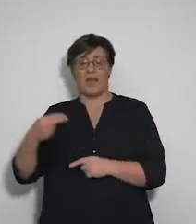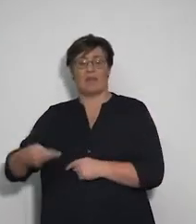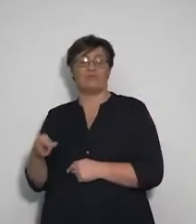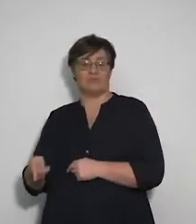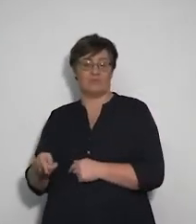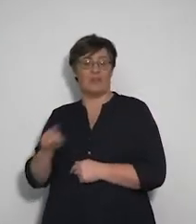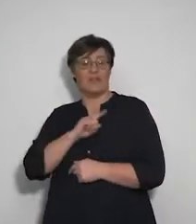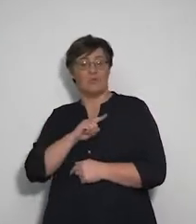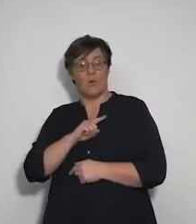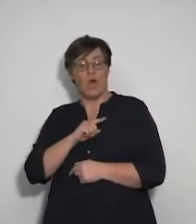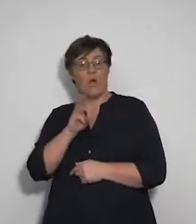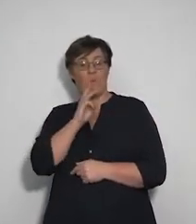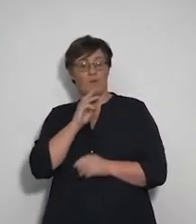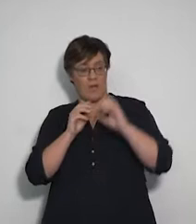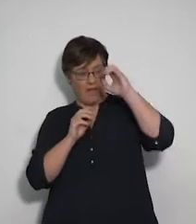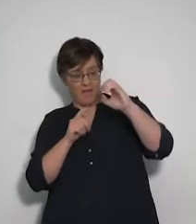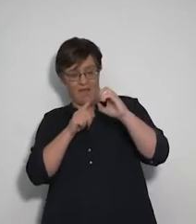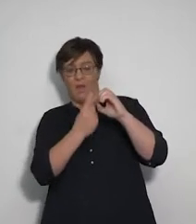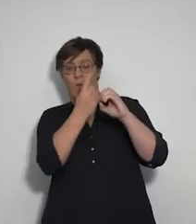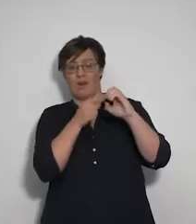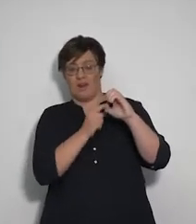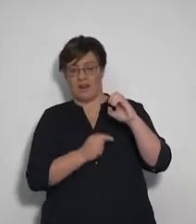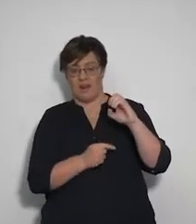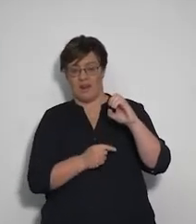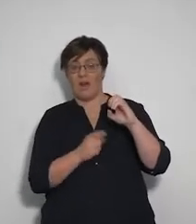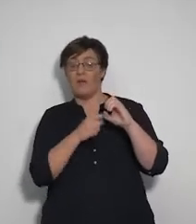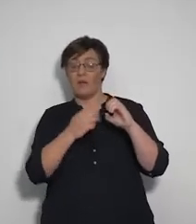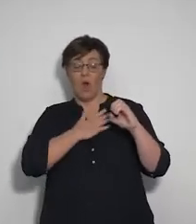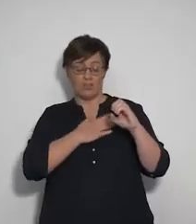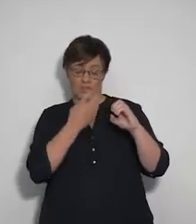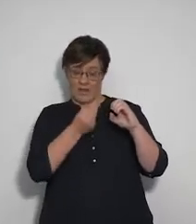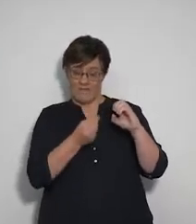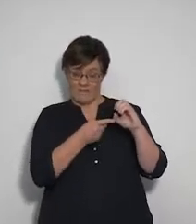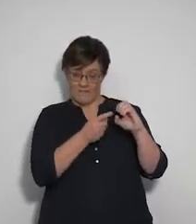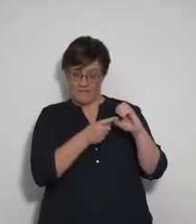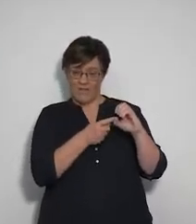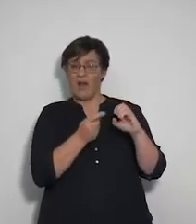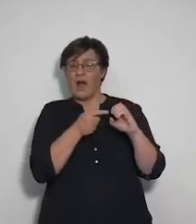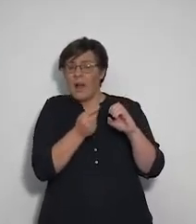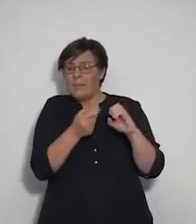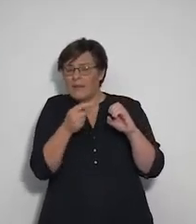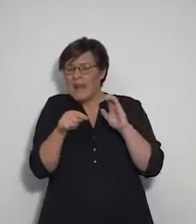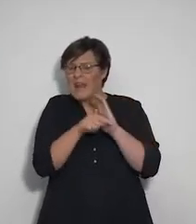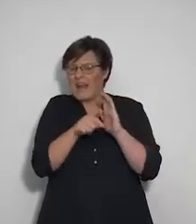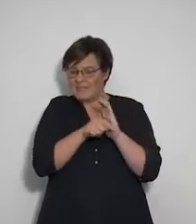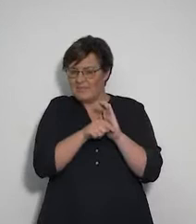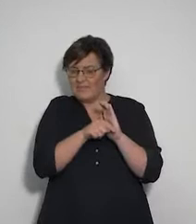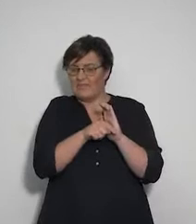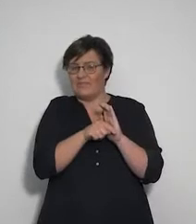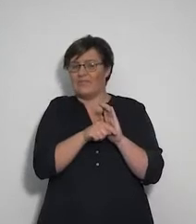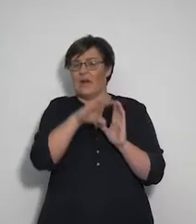why the molecule of water is polar. Why? Because where there's an oxygen atom, there's a slightly negative charge